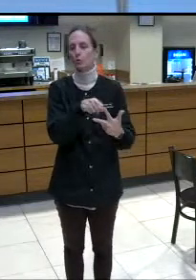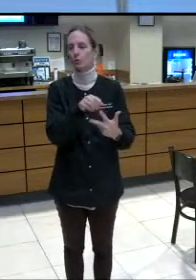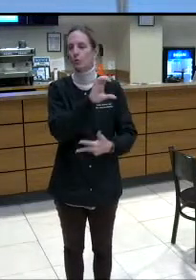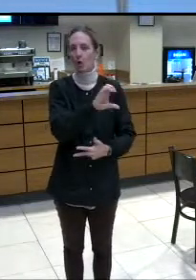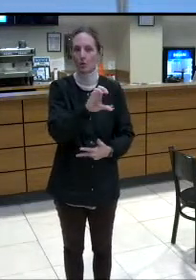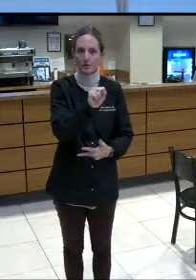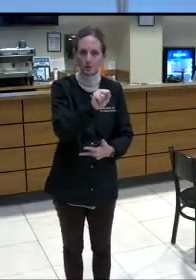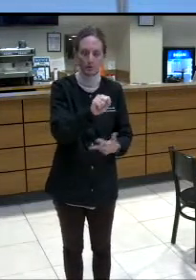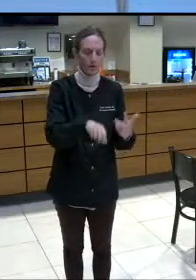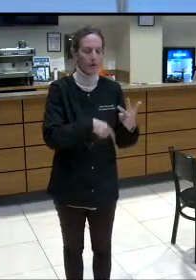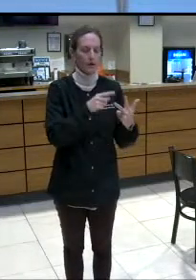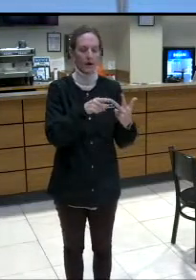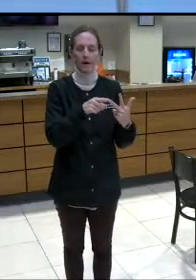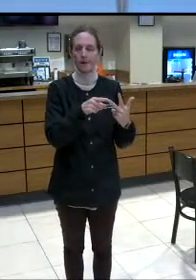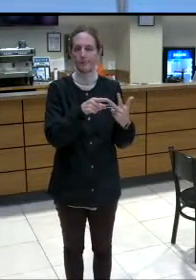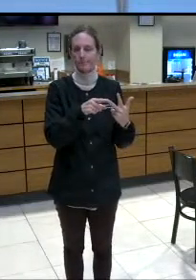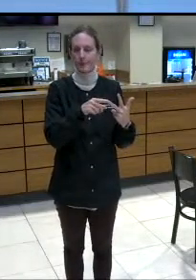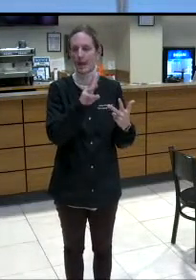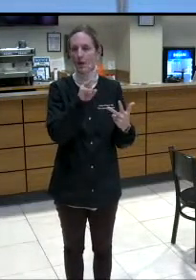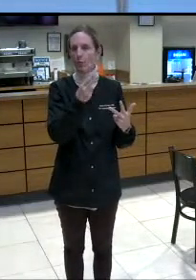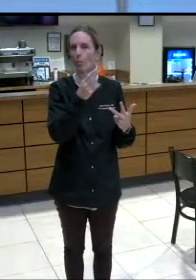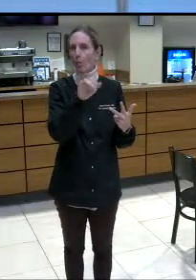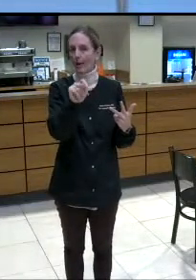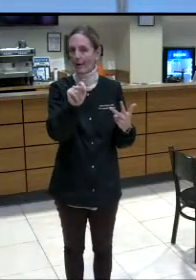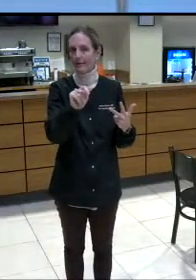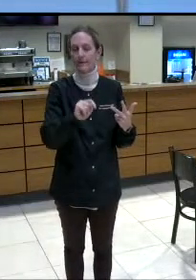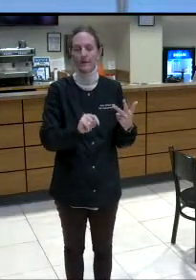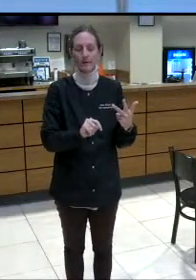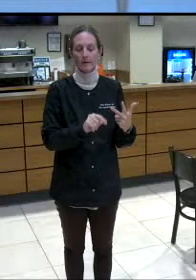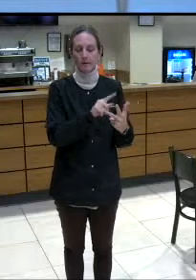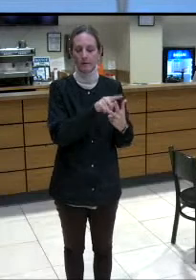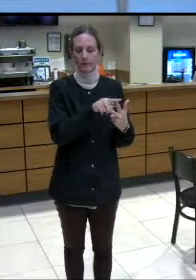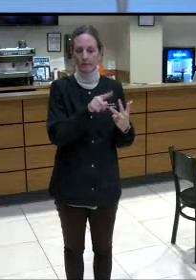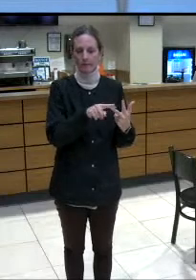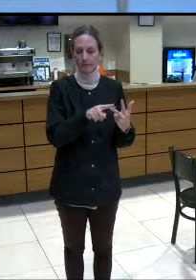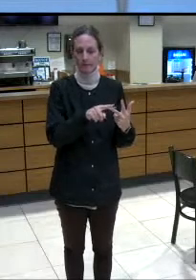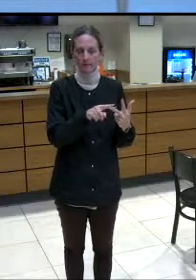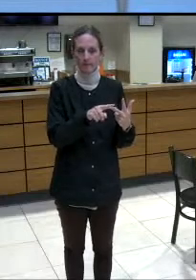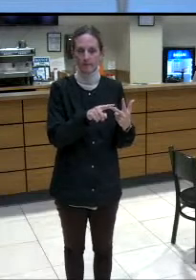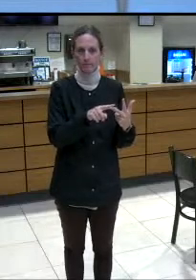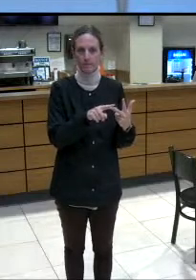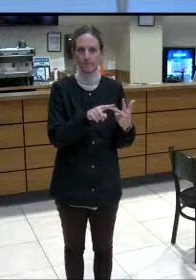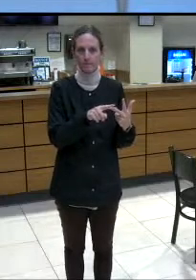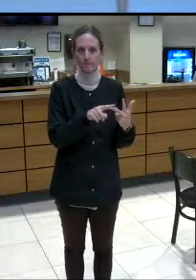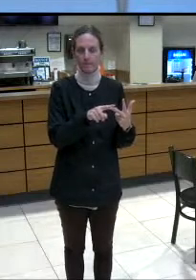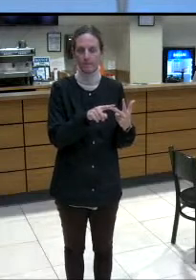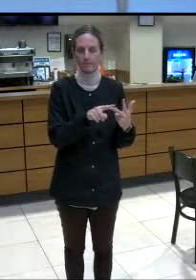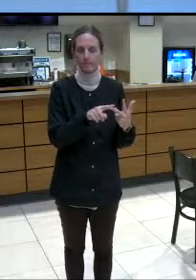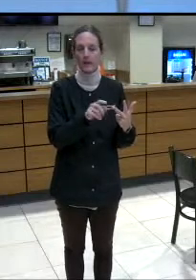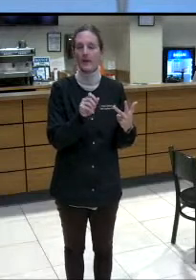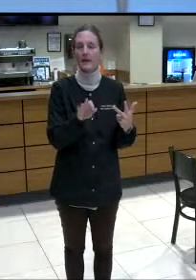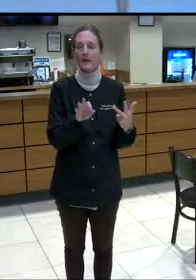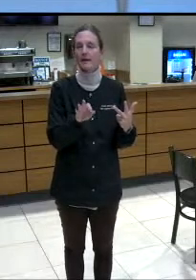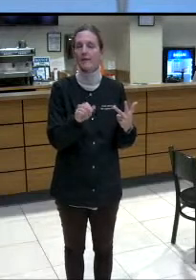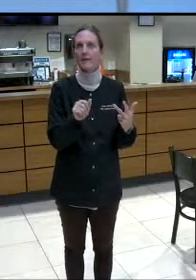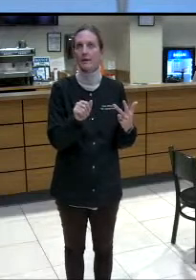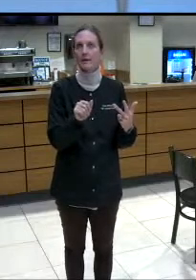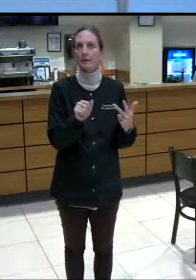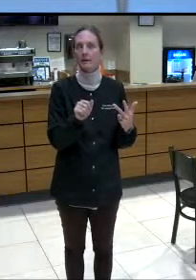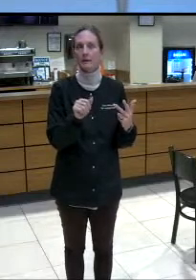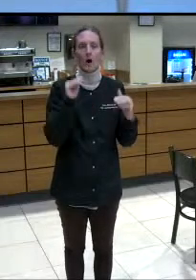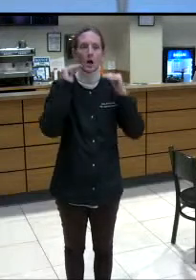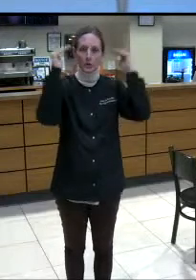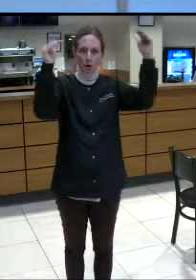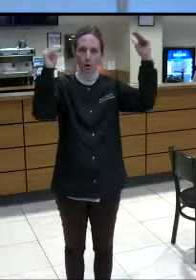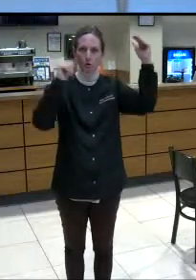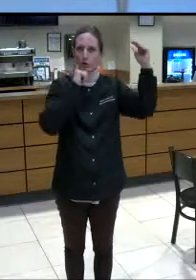at Witt. And at some point, if adults are not thinking through how they